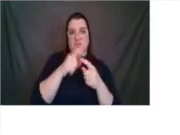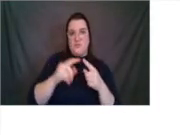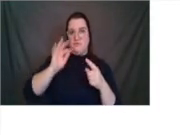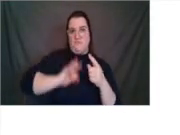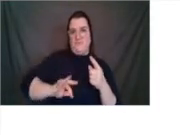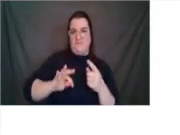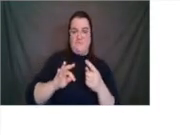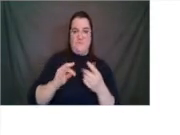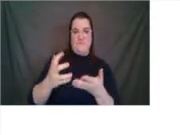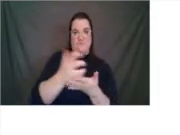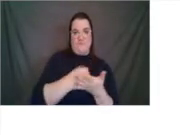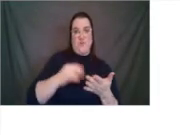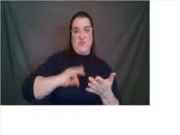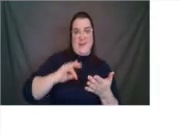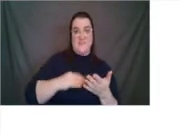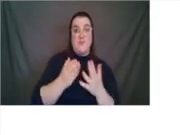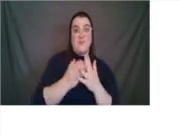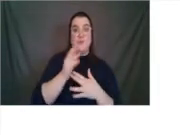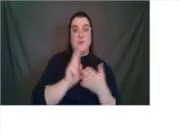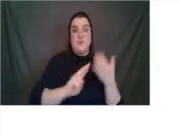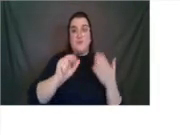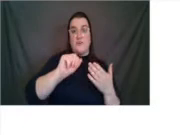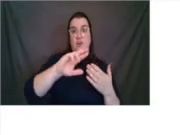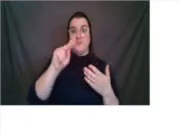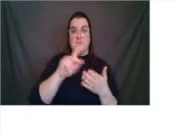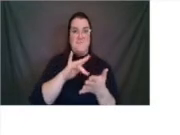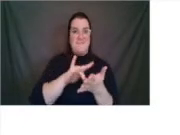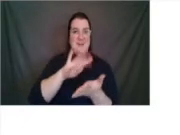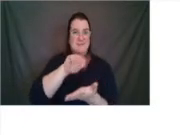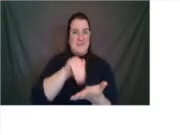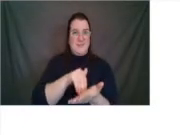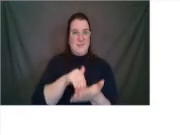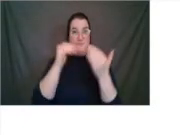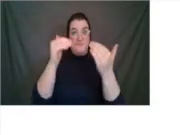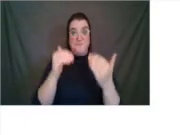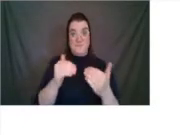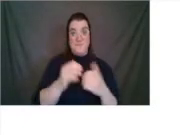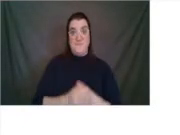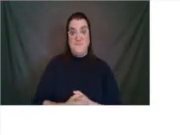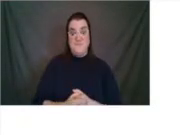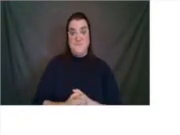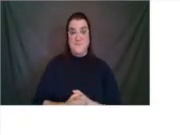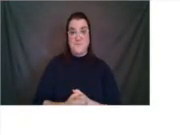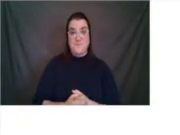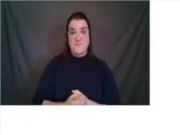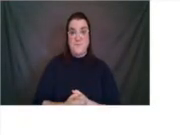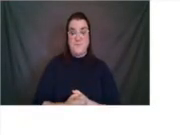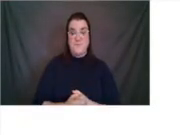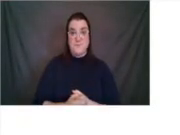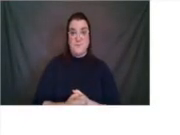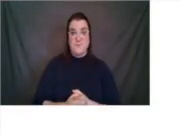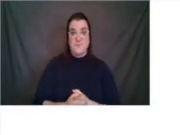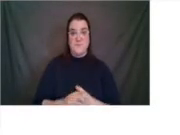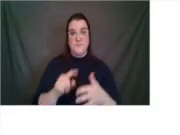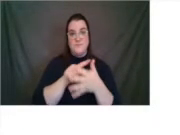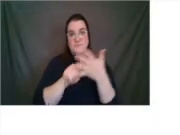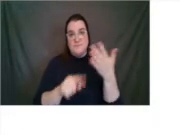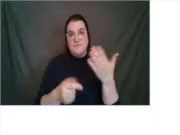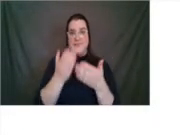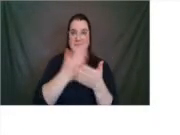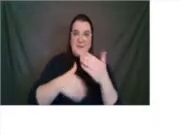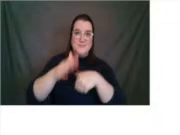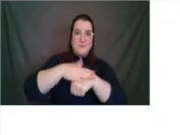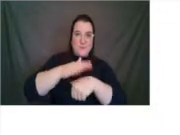information can be downloaded if you are interested in getting credits. It is through the University of Arkansas Medical Center. Next slide, please.